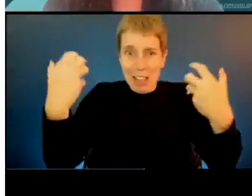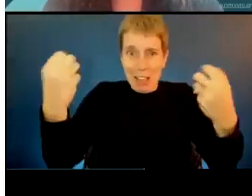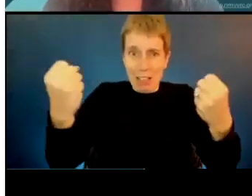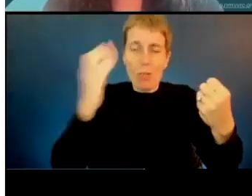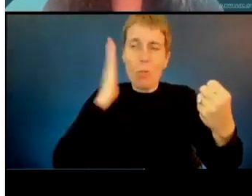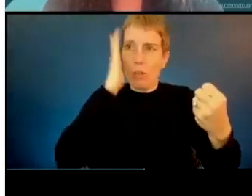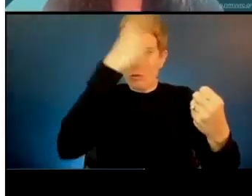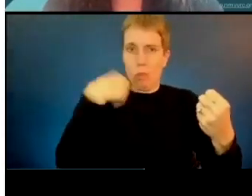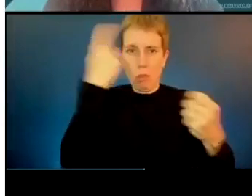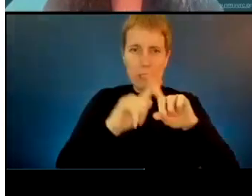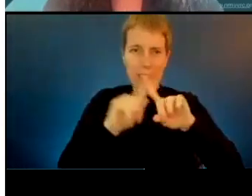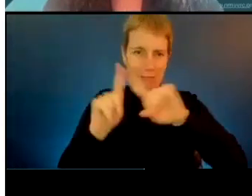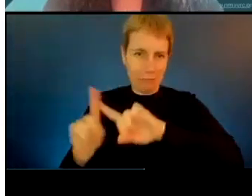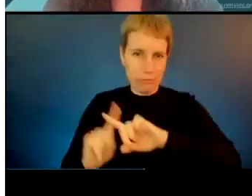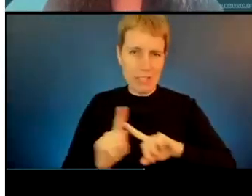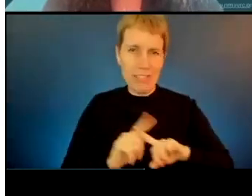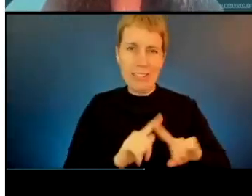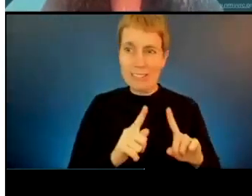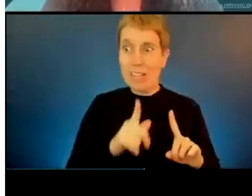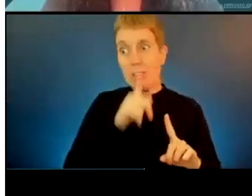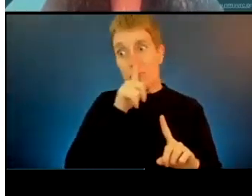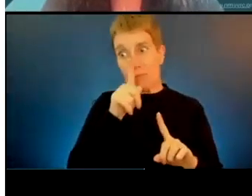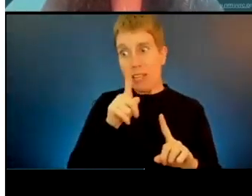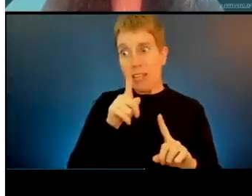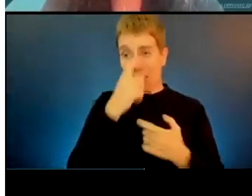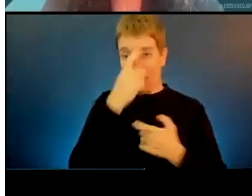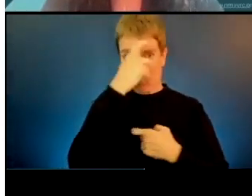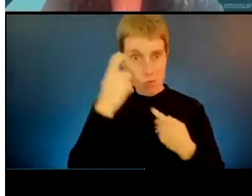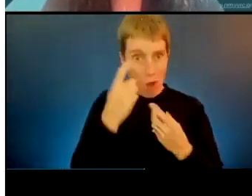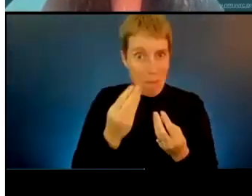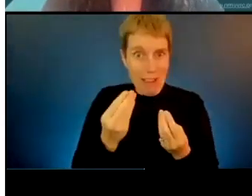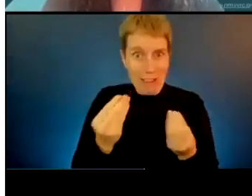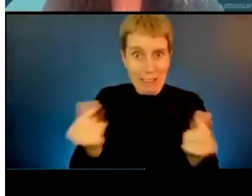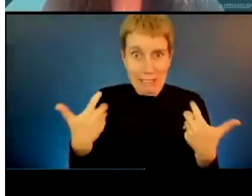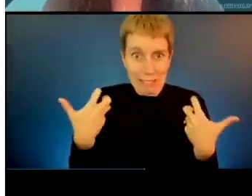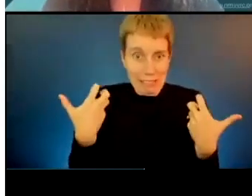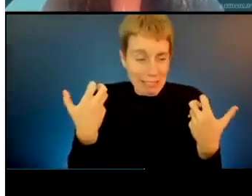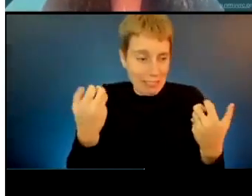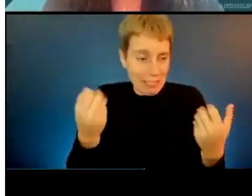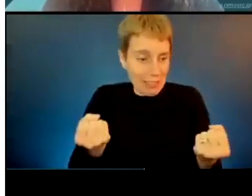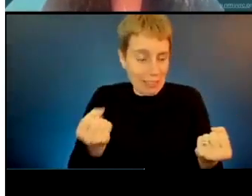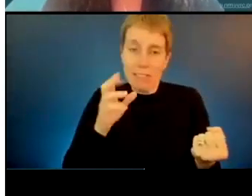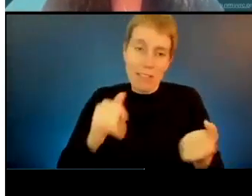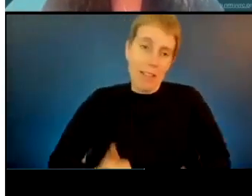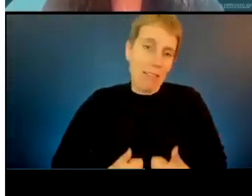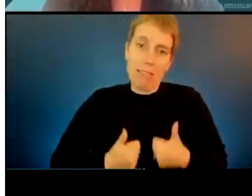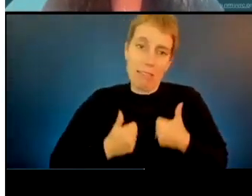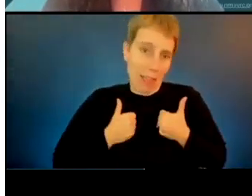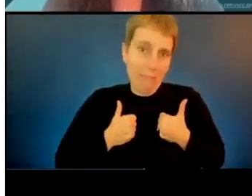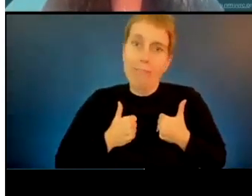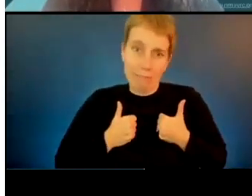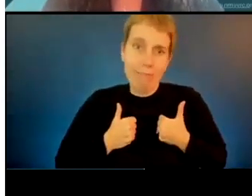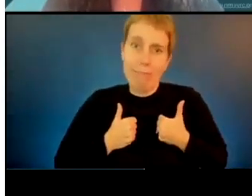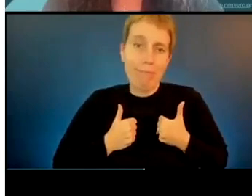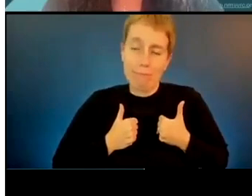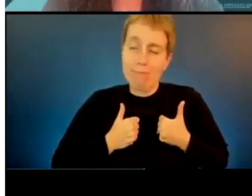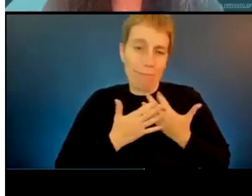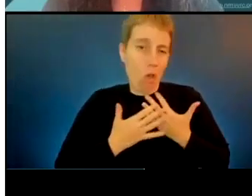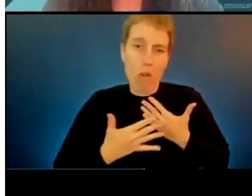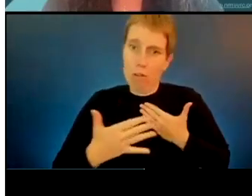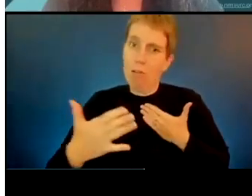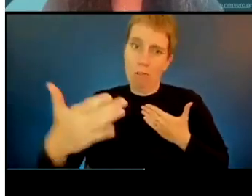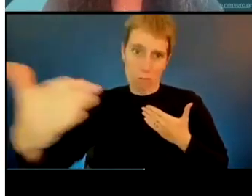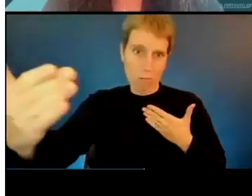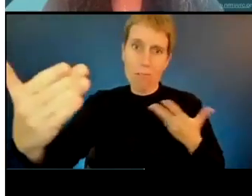over time. So for many communities and peoples, it can be years, and it's learning how not